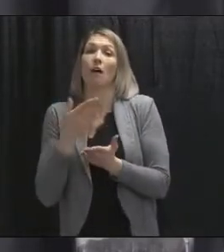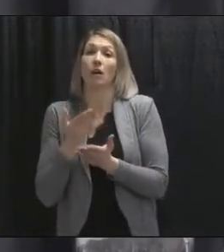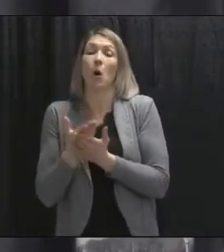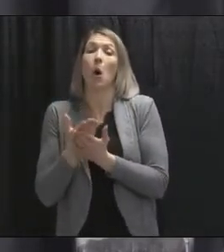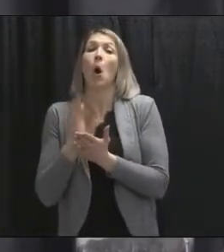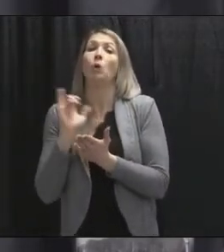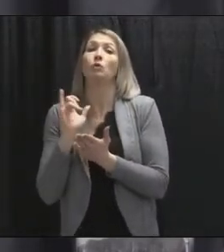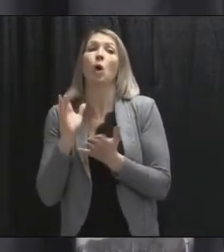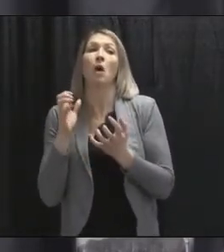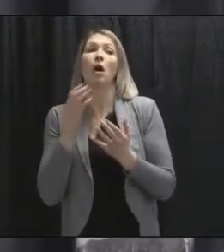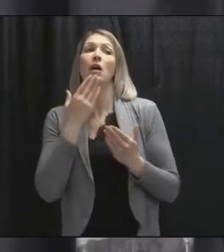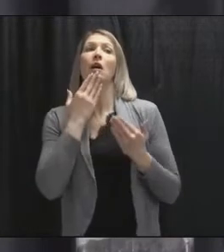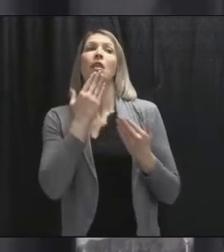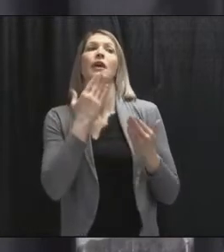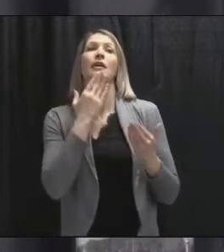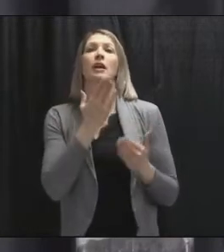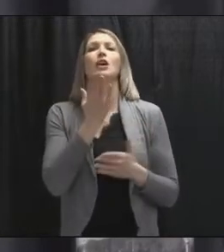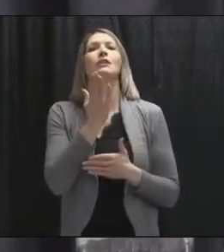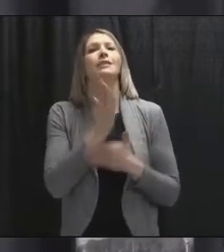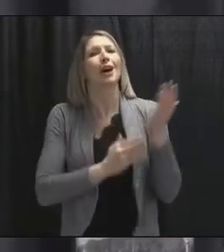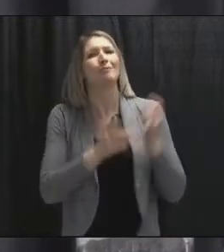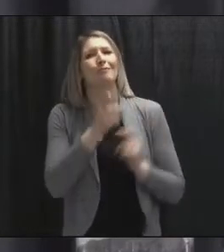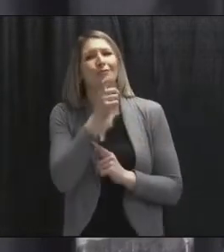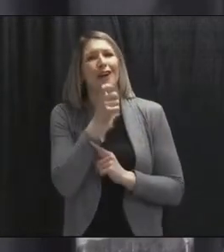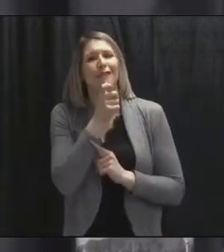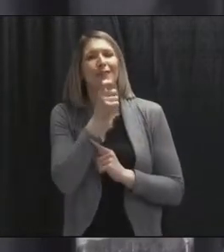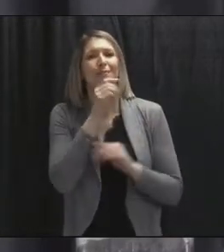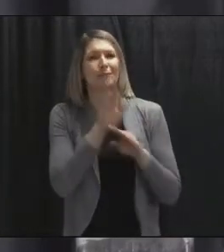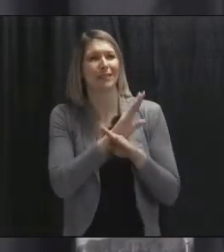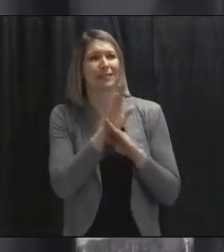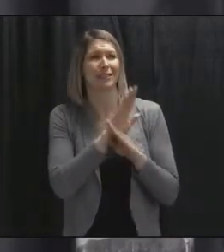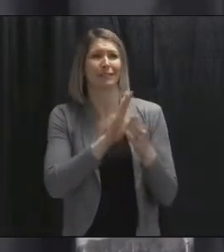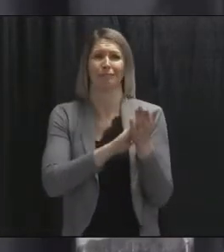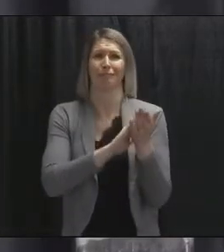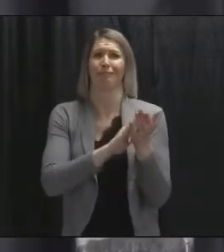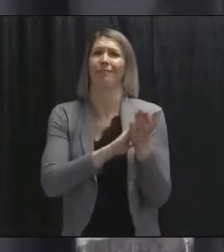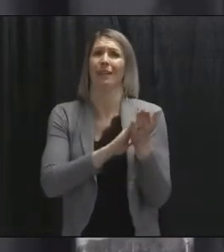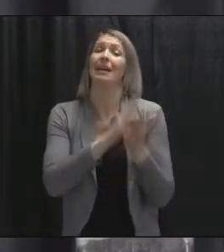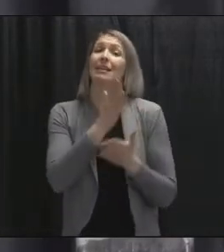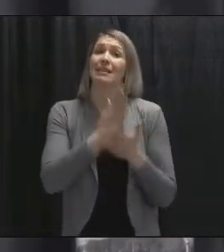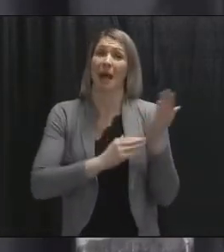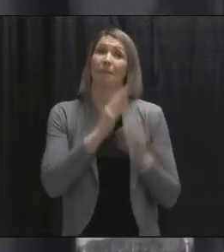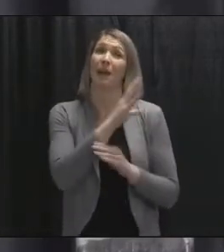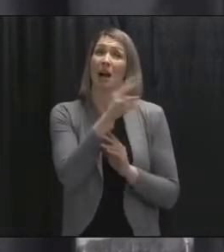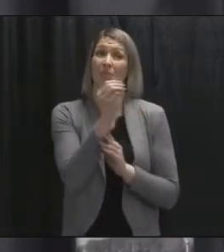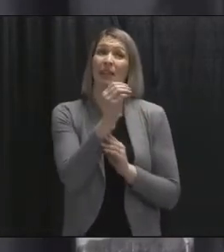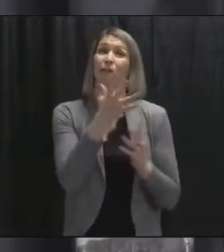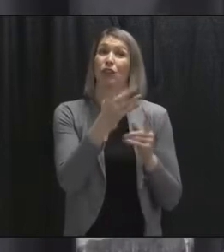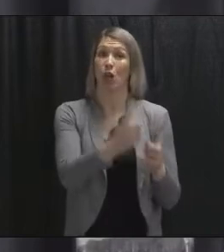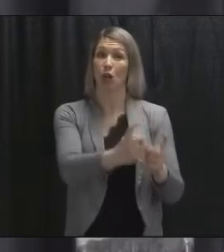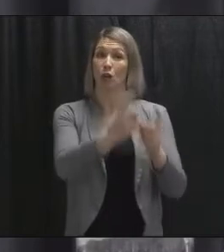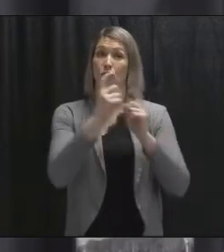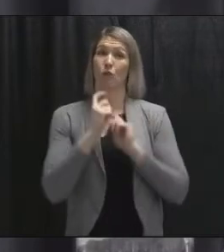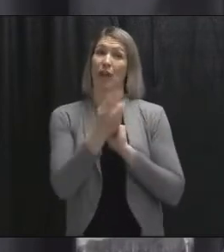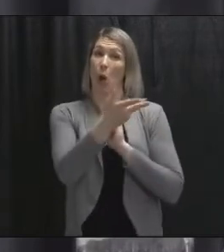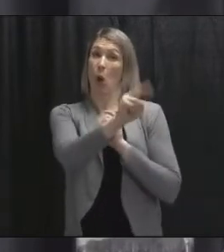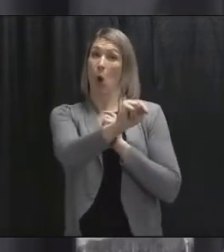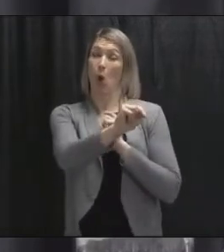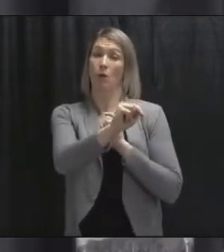out to some of our local private businesses and companies who've actually donated their own. And it